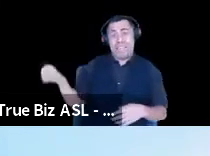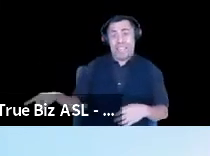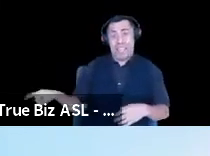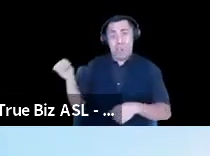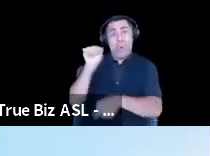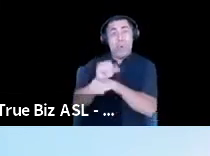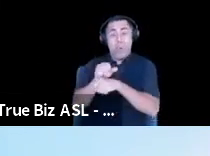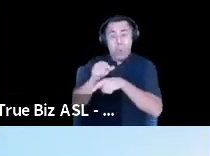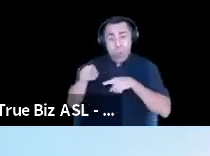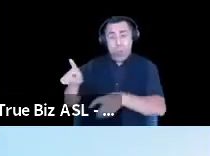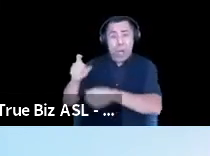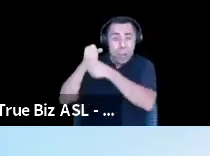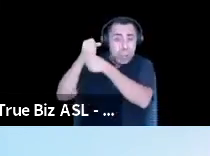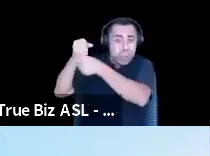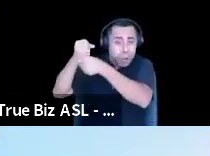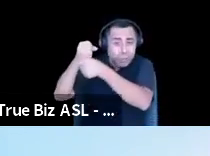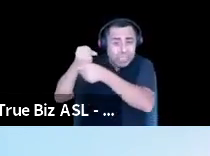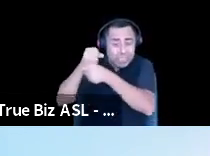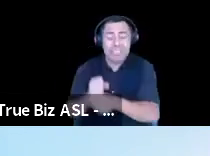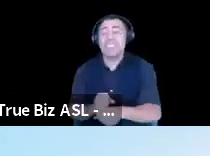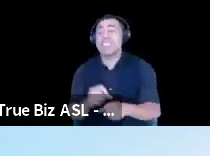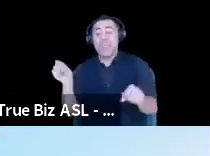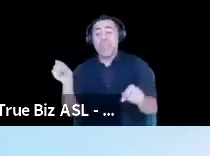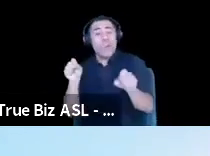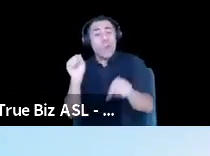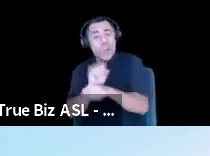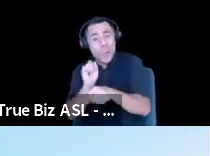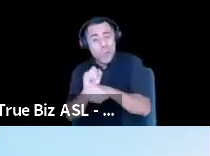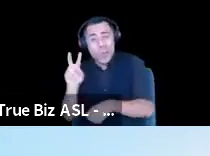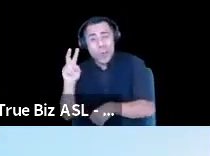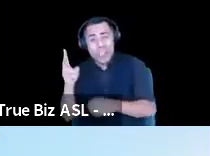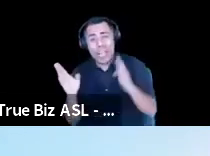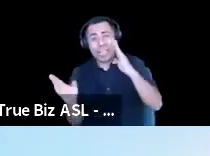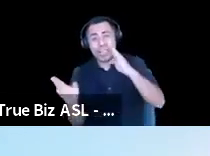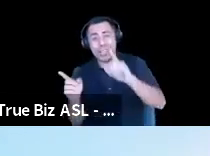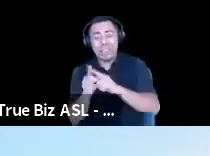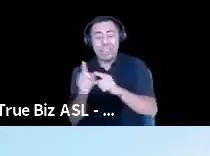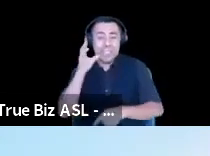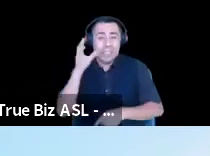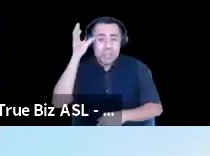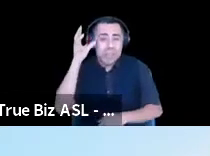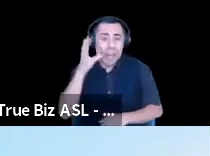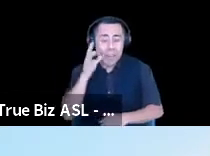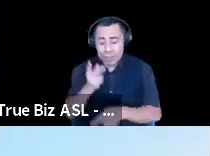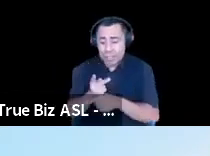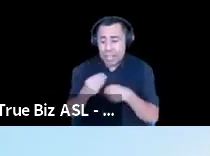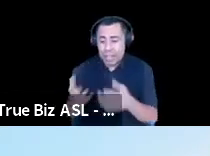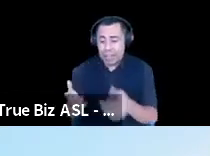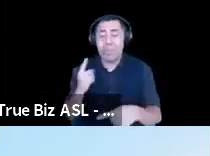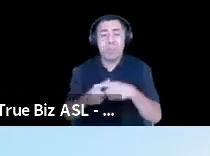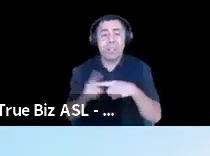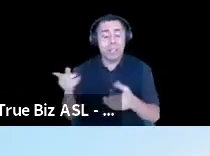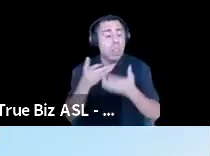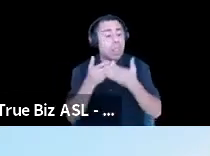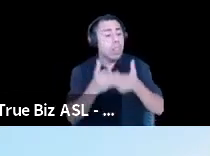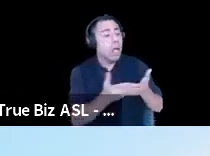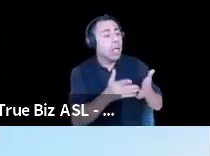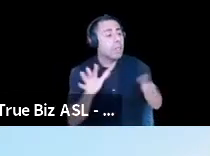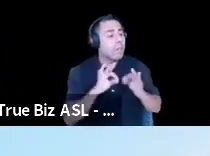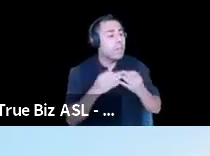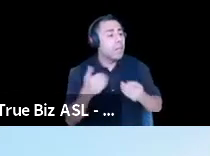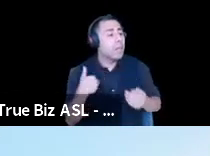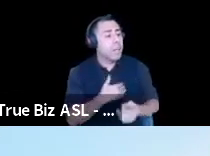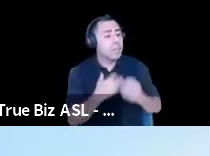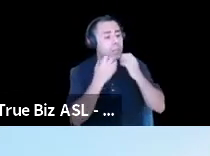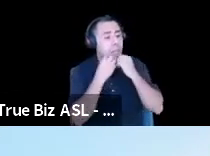working second shifts as parents and caregivers. They've done it while mourning the loss of family members and loved ones. Thank you so much for your